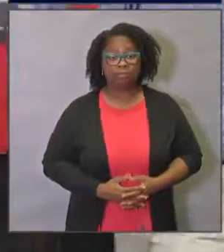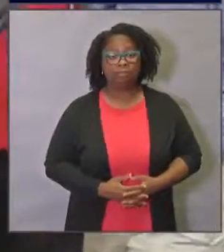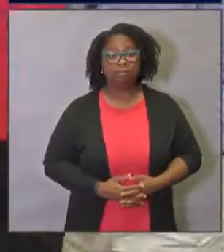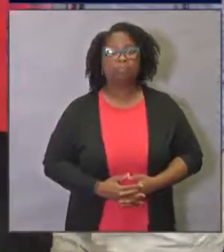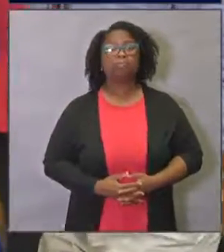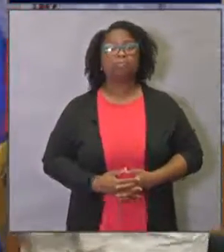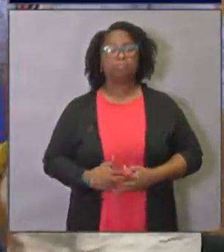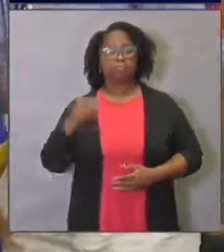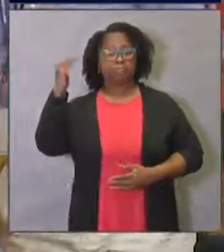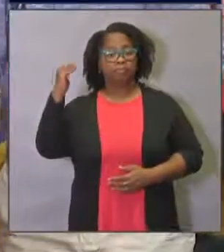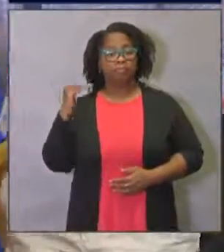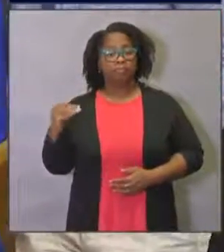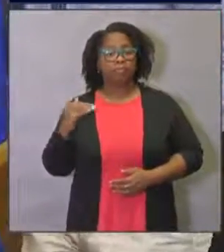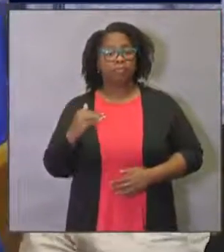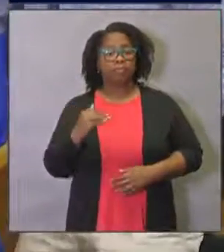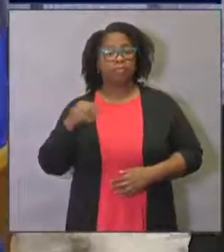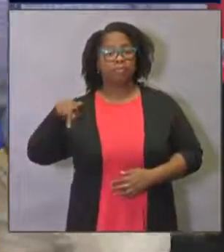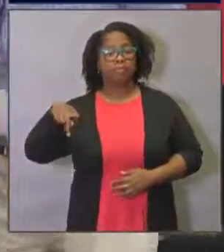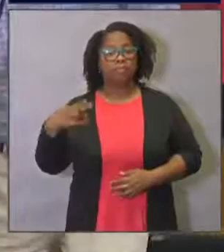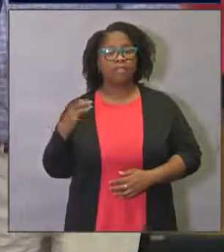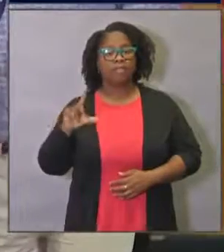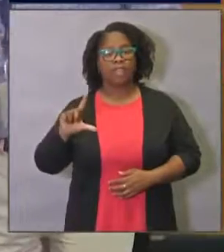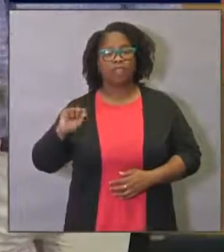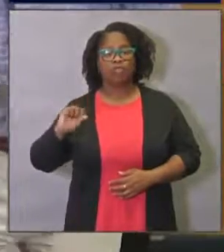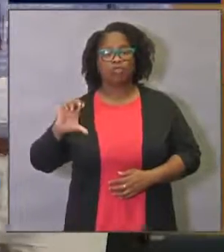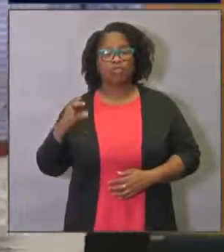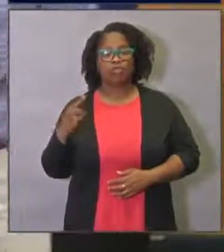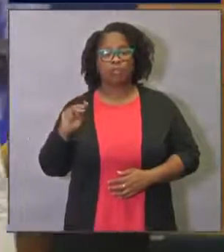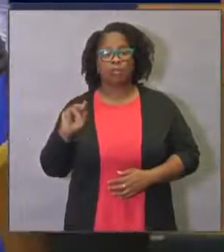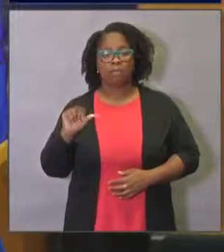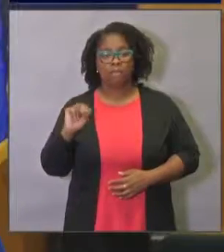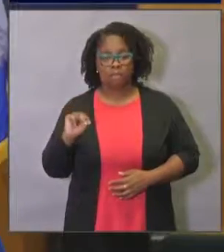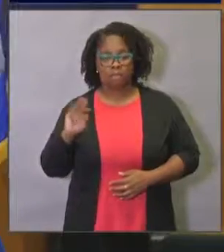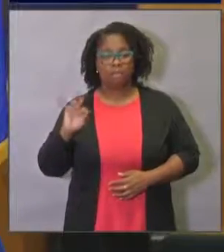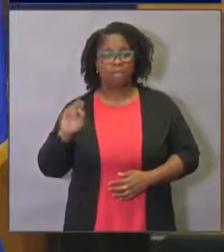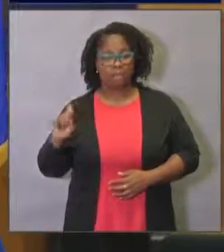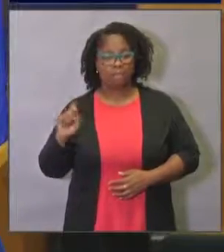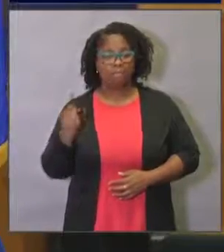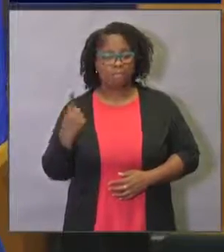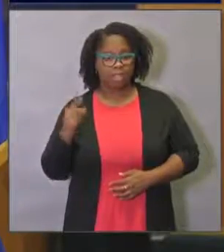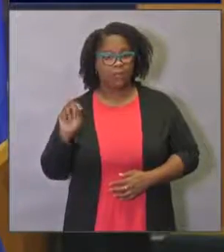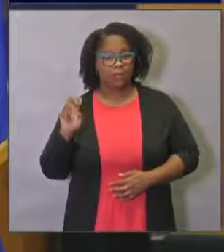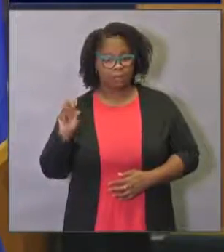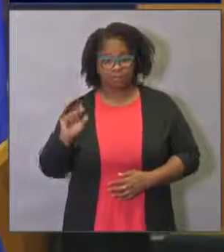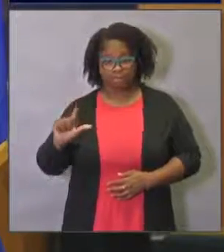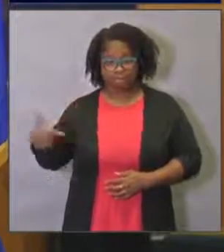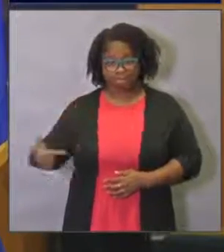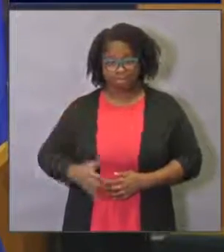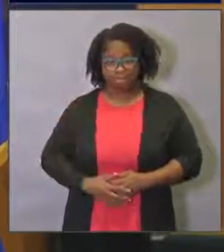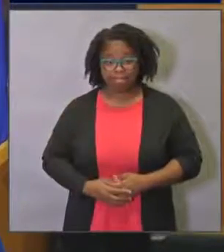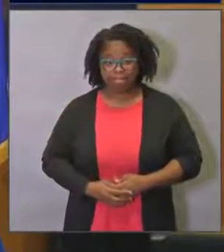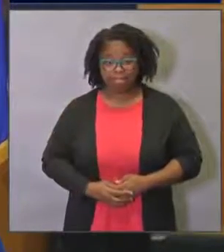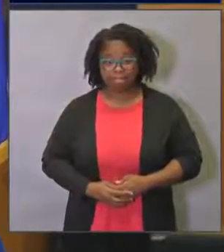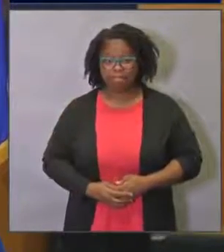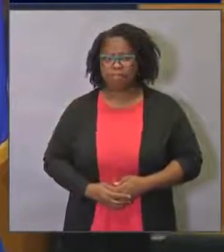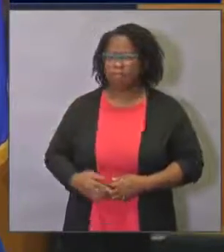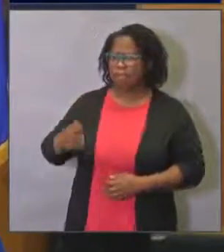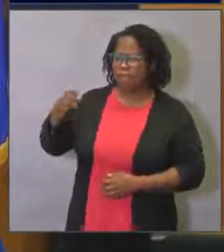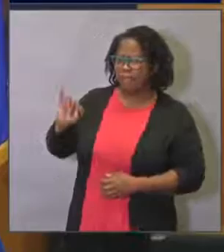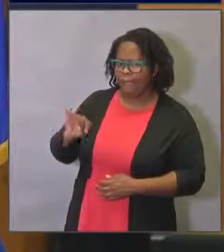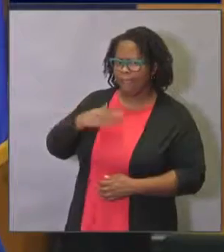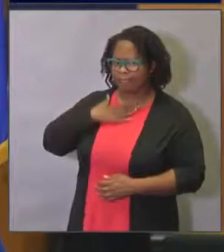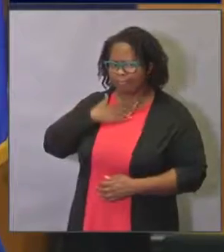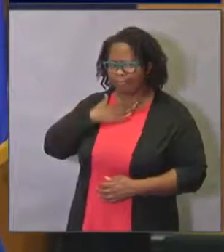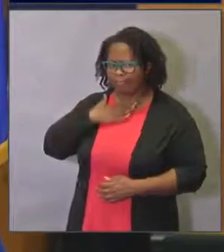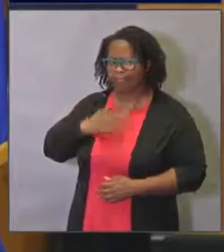And that will come from the line of Phil Schuman with Fox 11 News. Your line is open. Hi. A